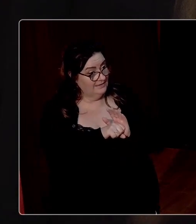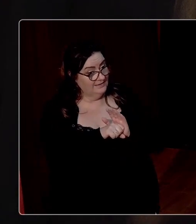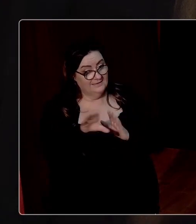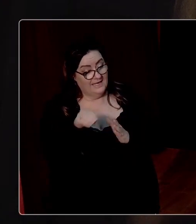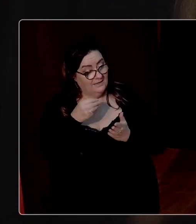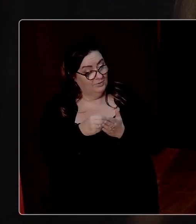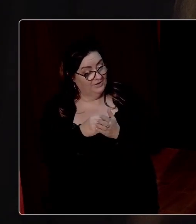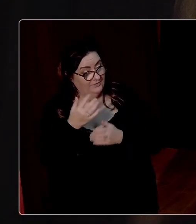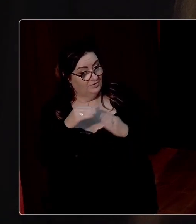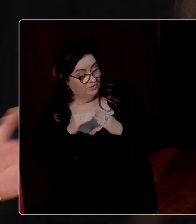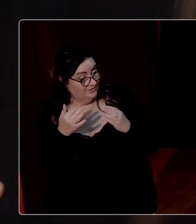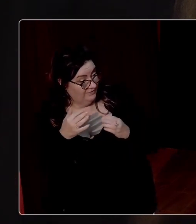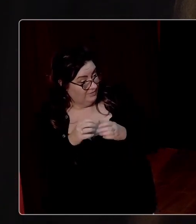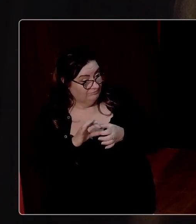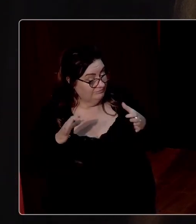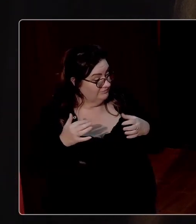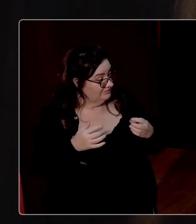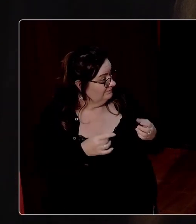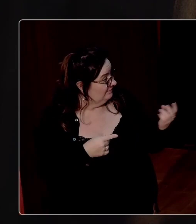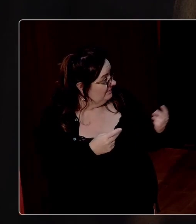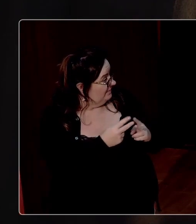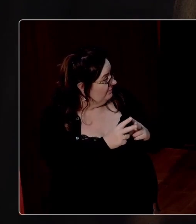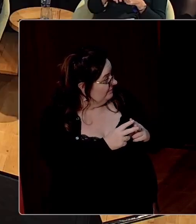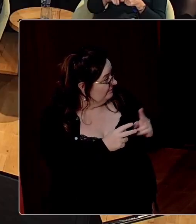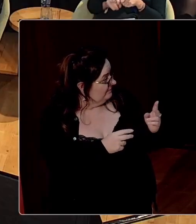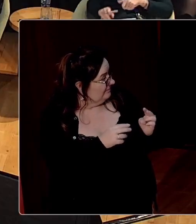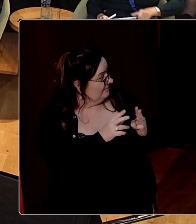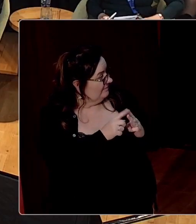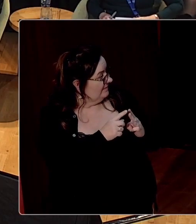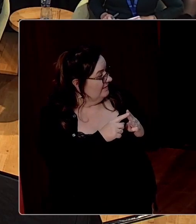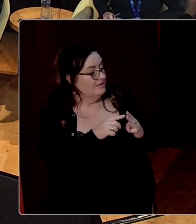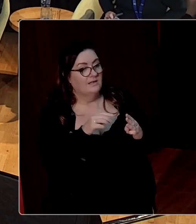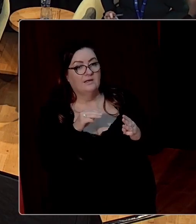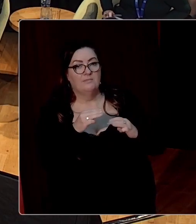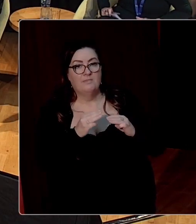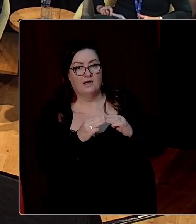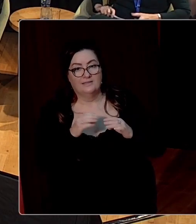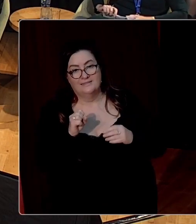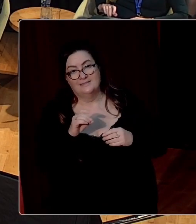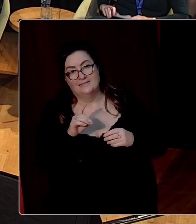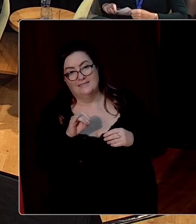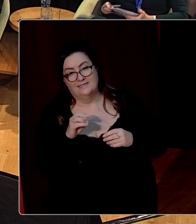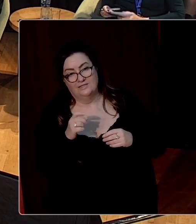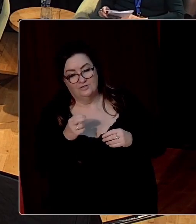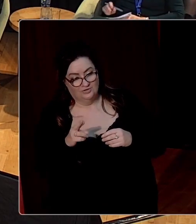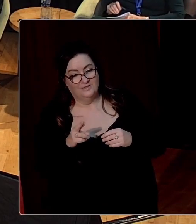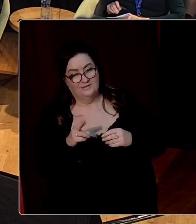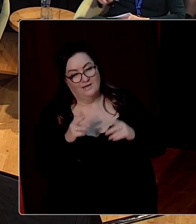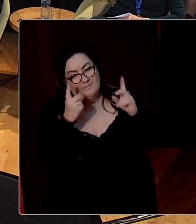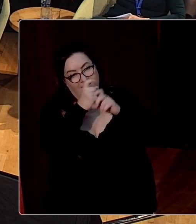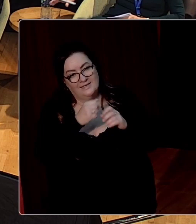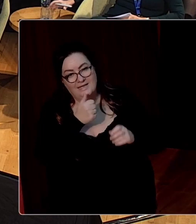church, even if it had wanted to? So we might take those two first. With Margaret Skinner, of course, like everything else, it's a complicated